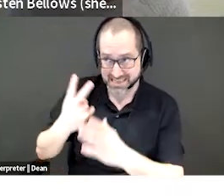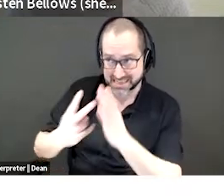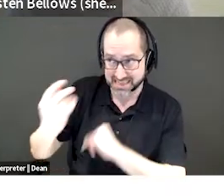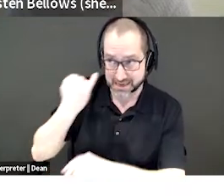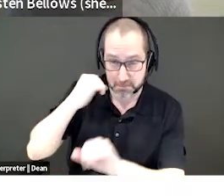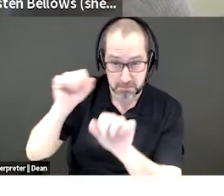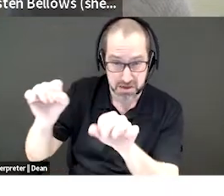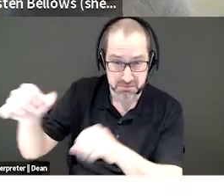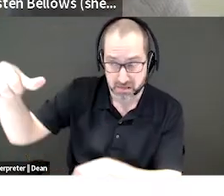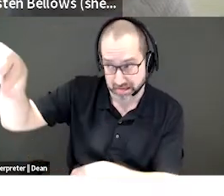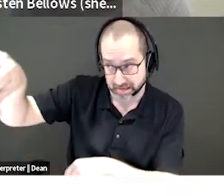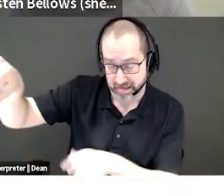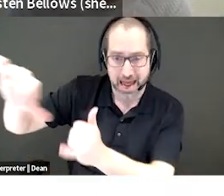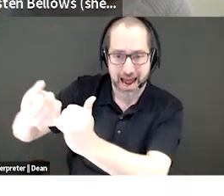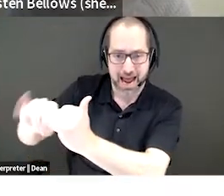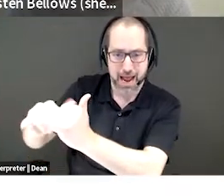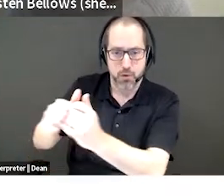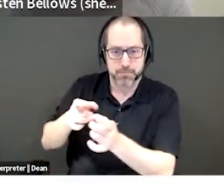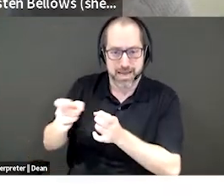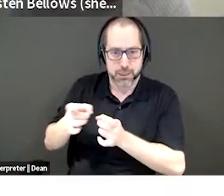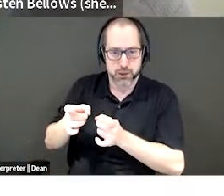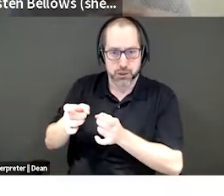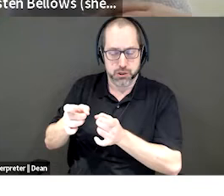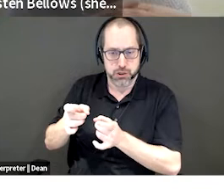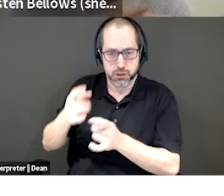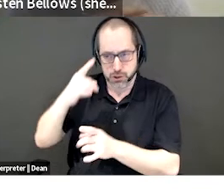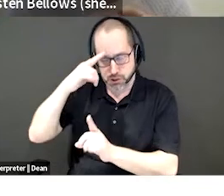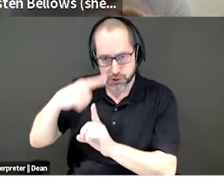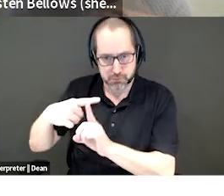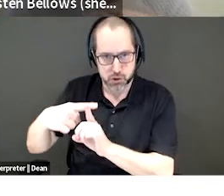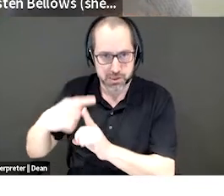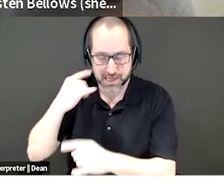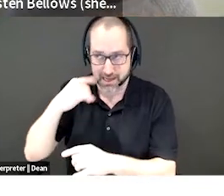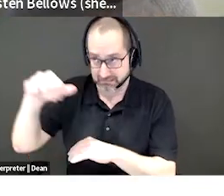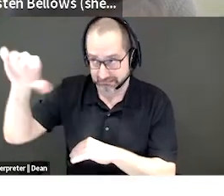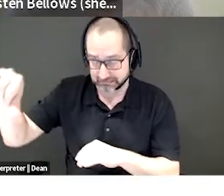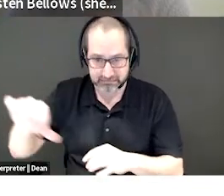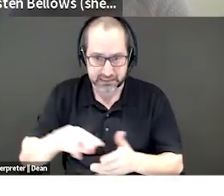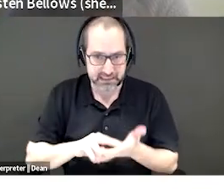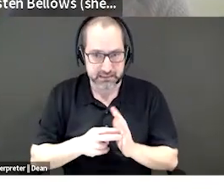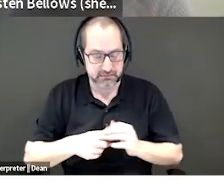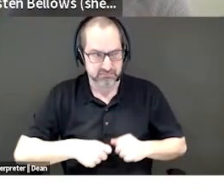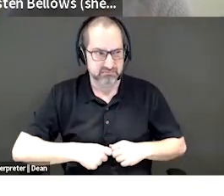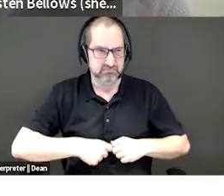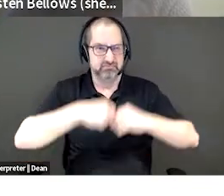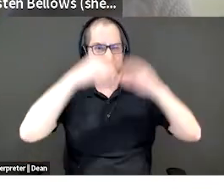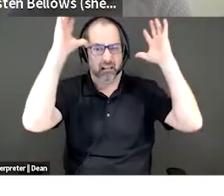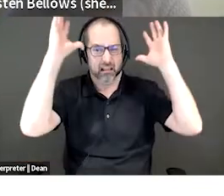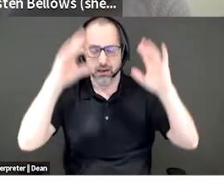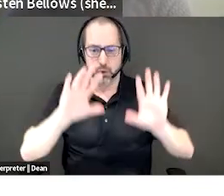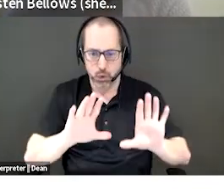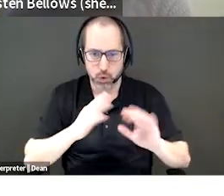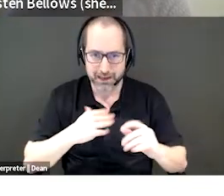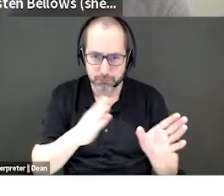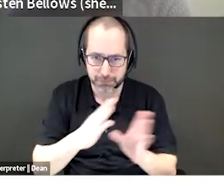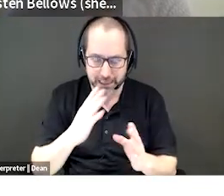rejection. Planning ahead of time about how you will cope positively with a stressor improves your chances of coping successfully. An